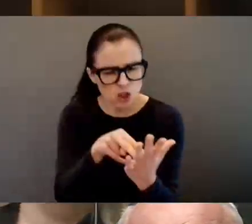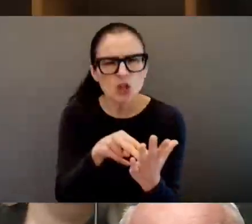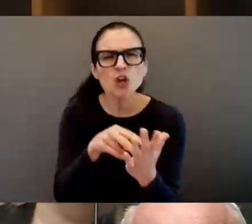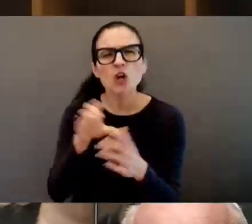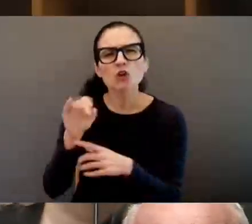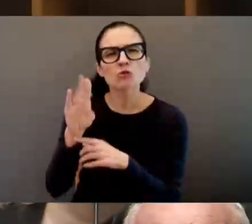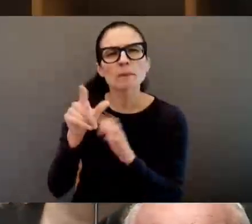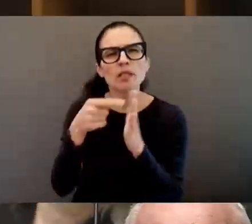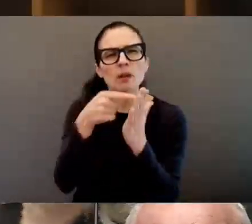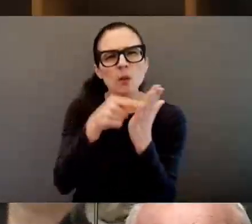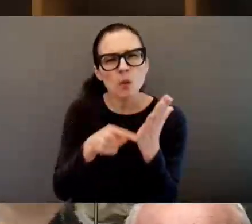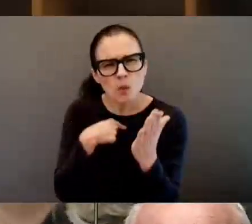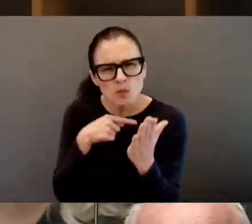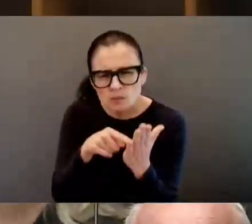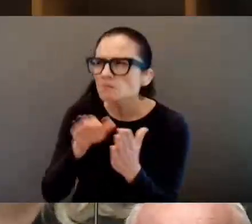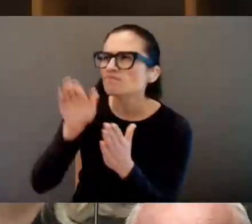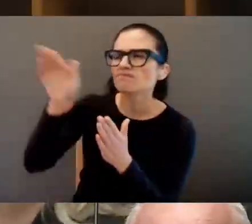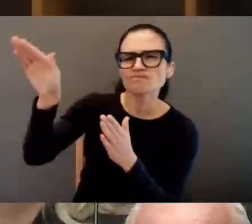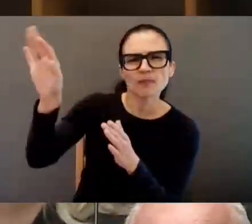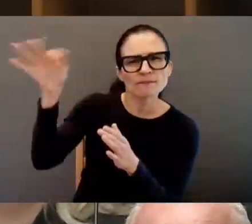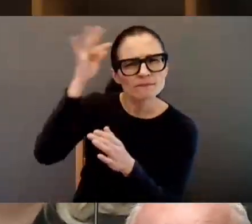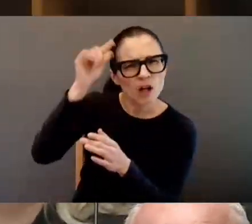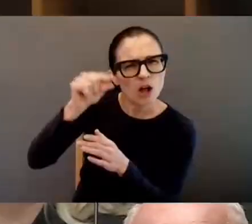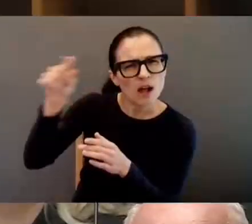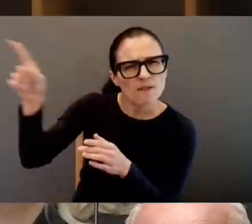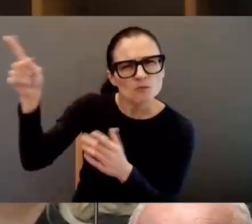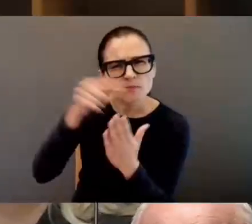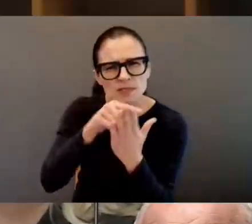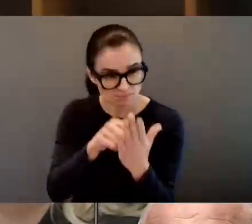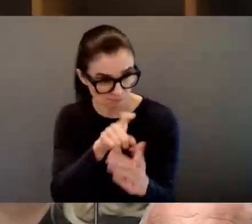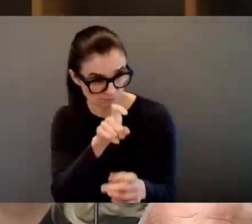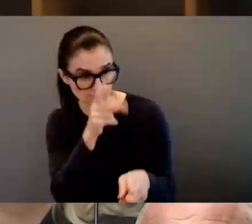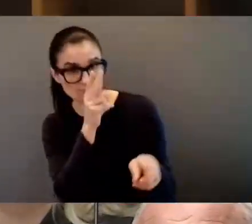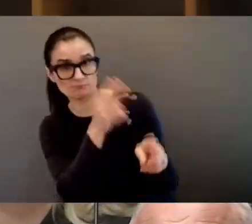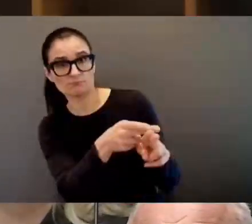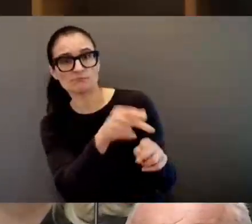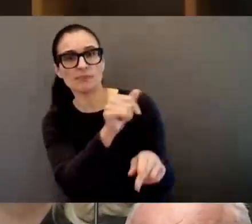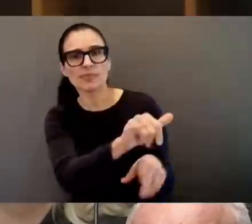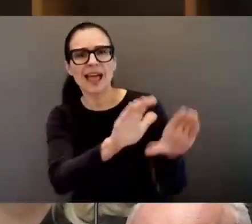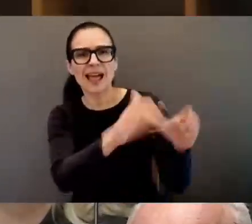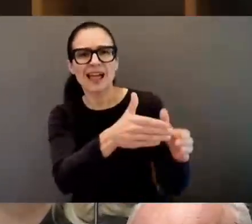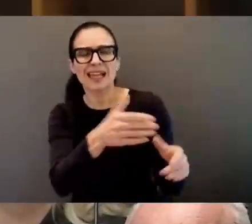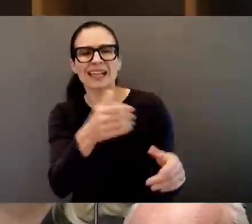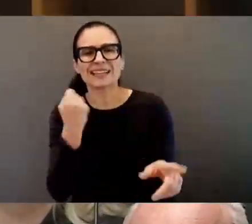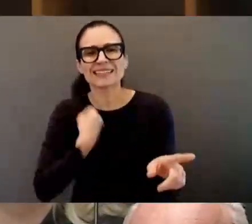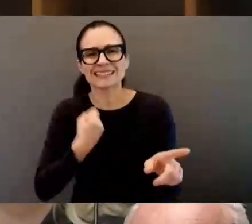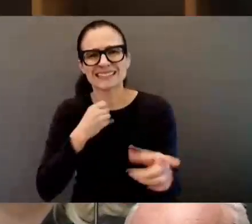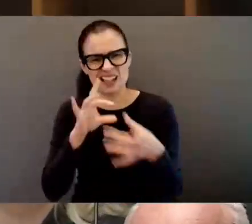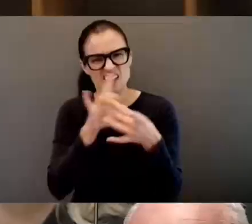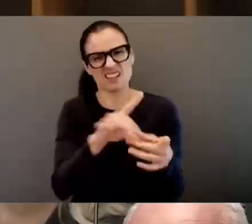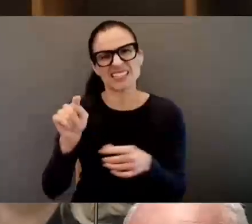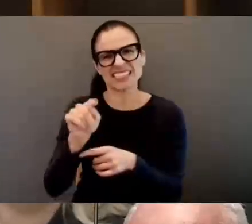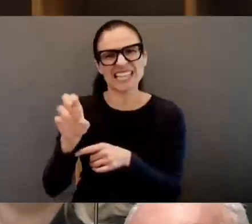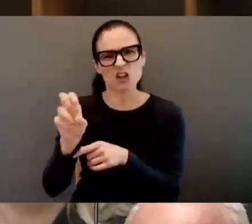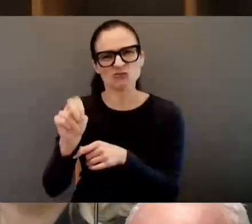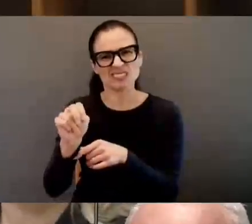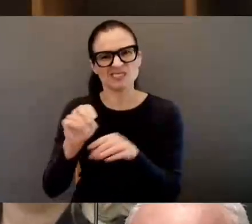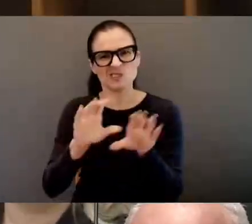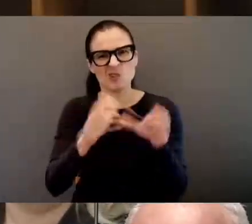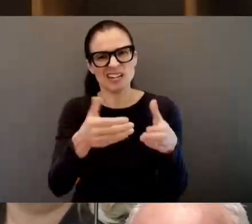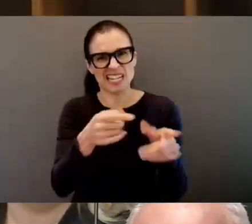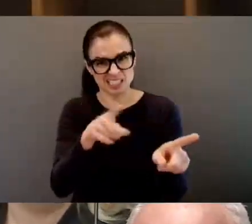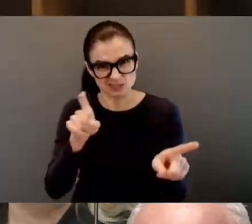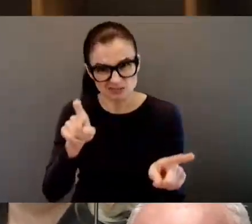would have looked through that, he would know that because of the work that we were done, and anything that's committed on behalf of a terrorist group is a